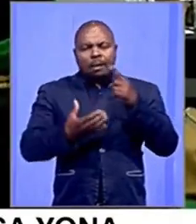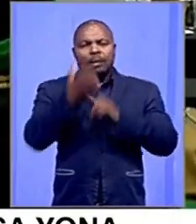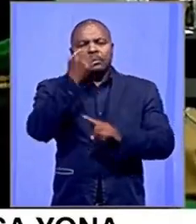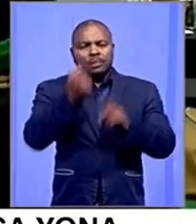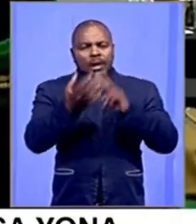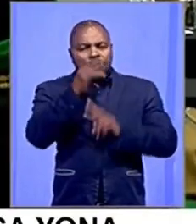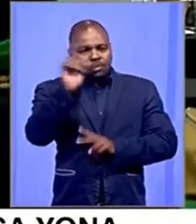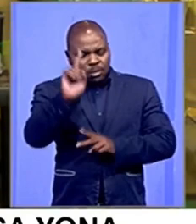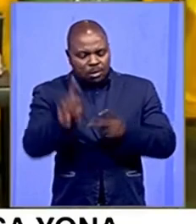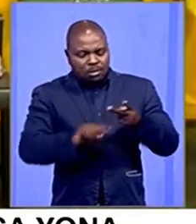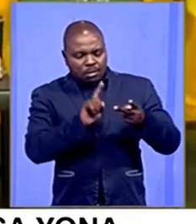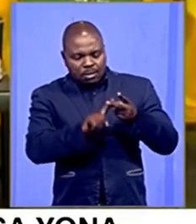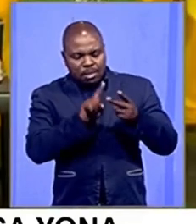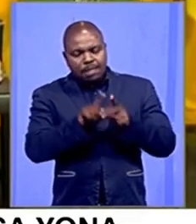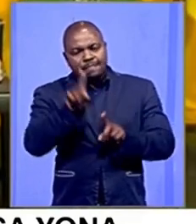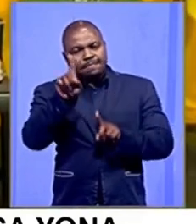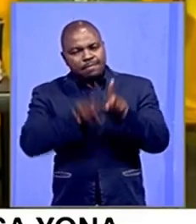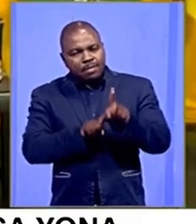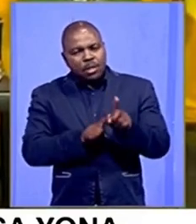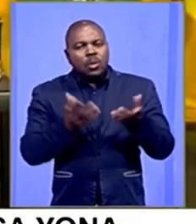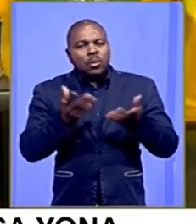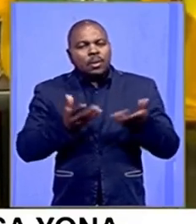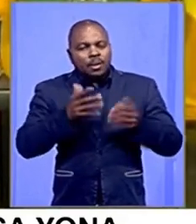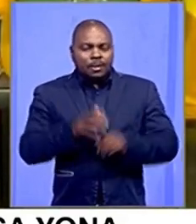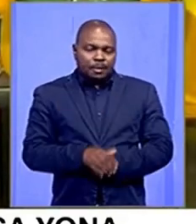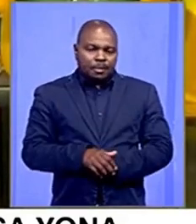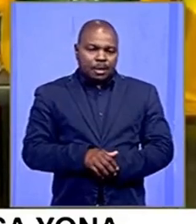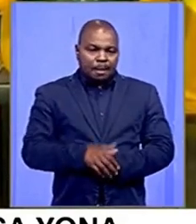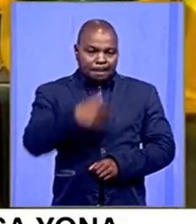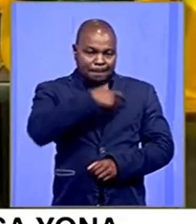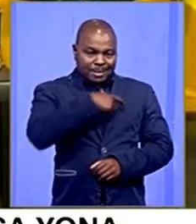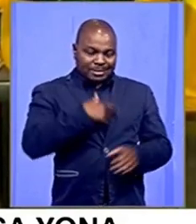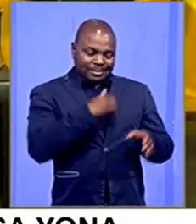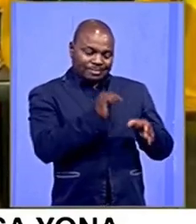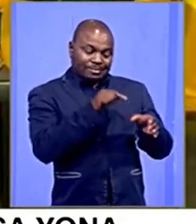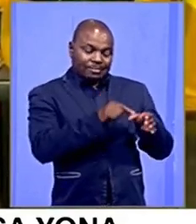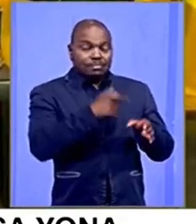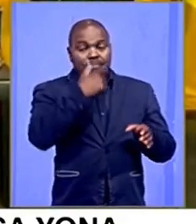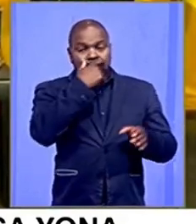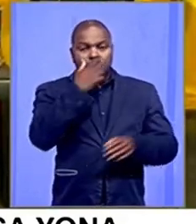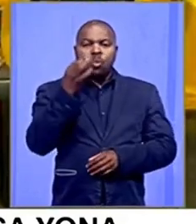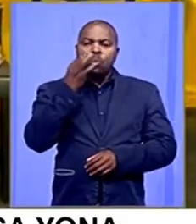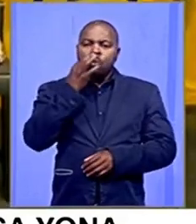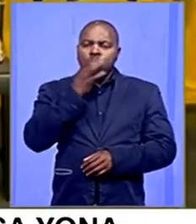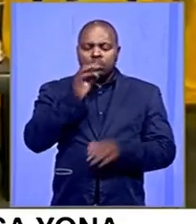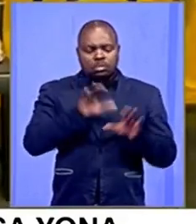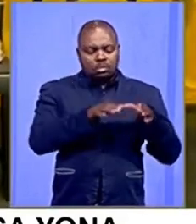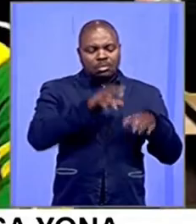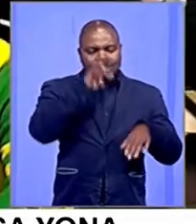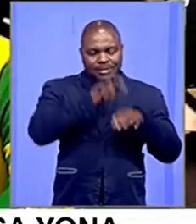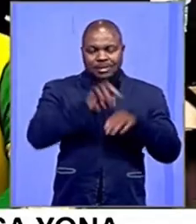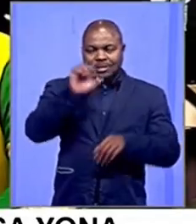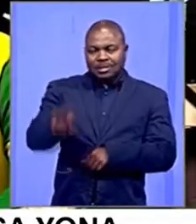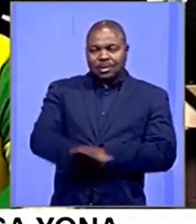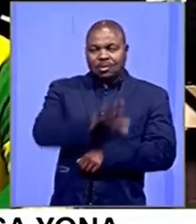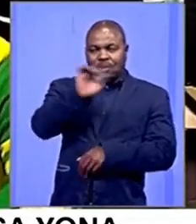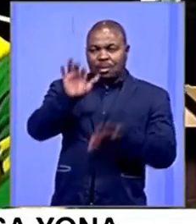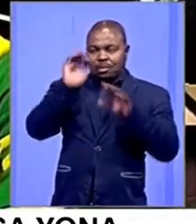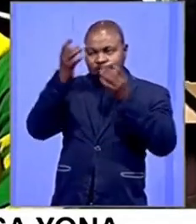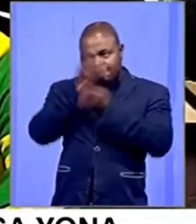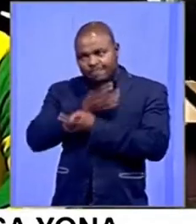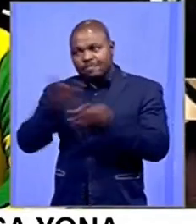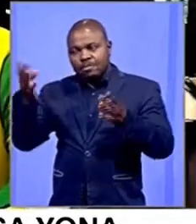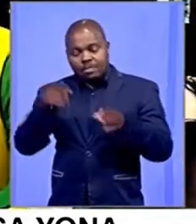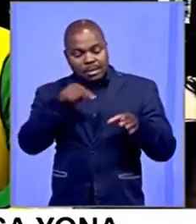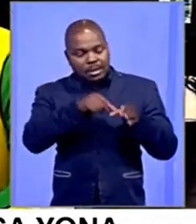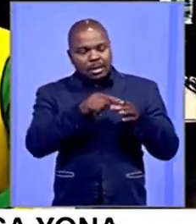mo e tlholeileng teng. Moporesidente wa moga Cyril Ramaphosa o re moga o tlameya go bolelela maAforika Borwa ka tsentle tseo